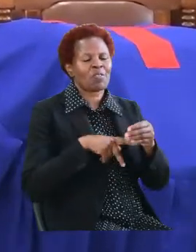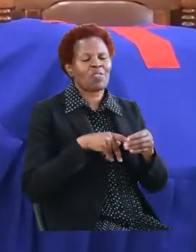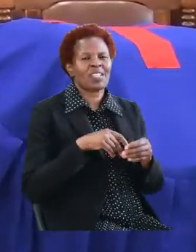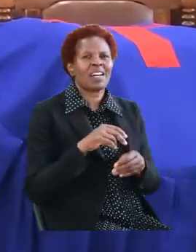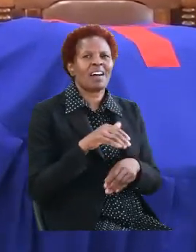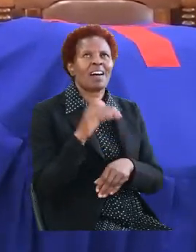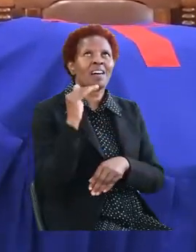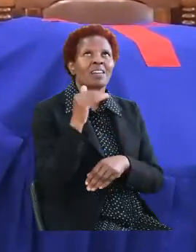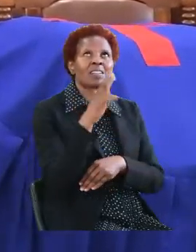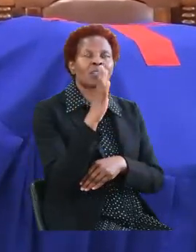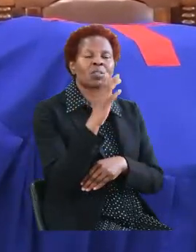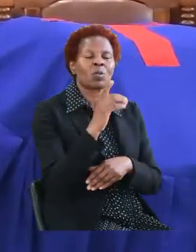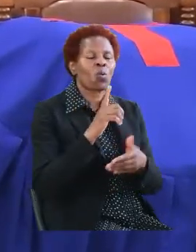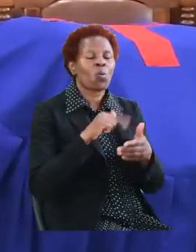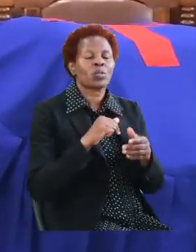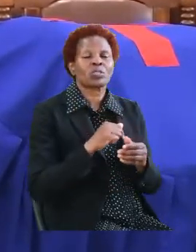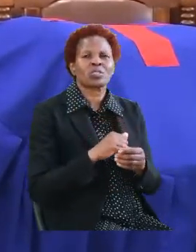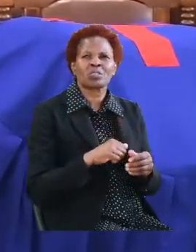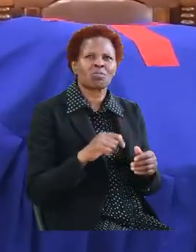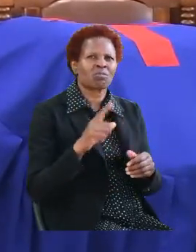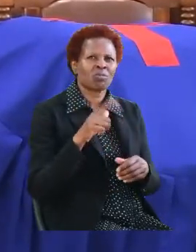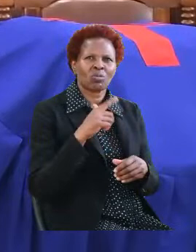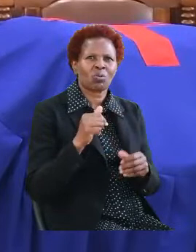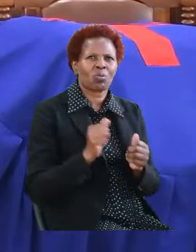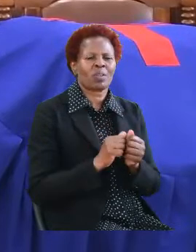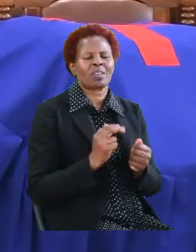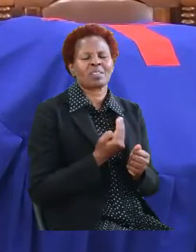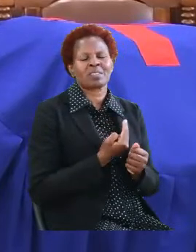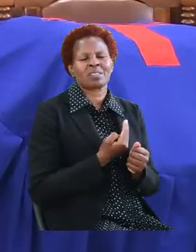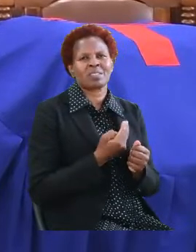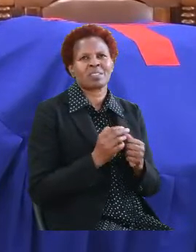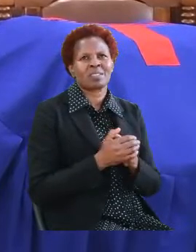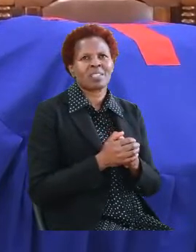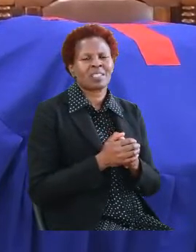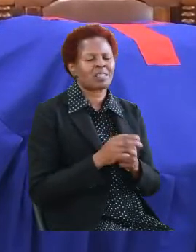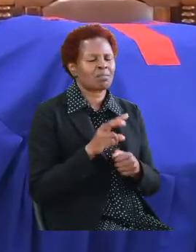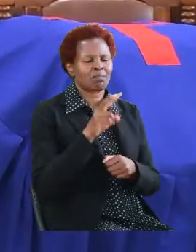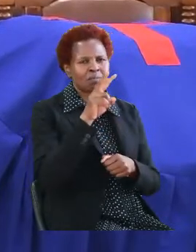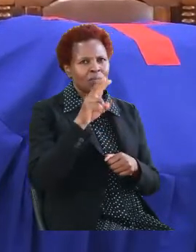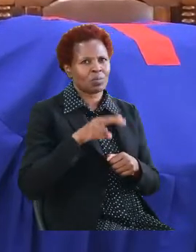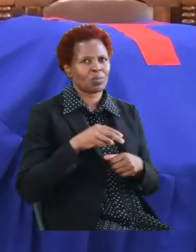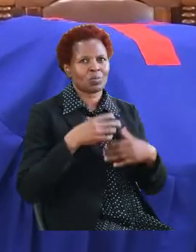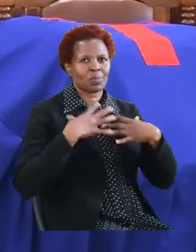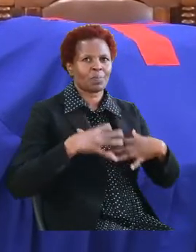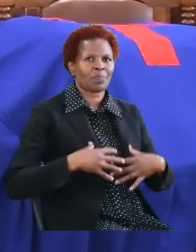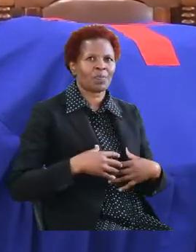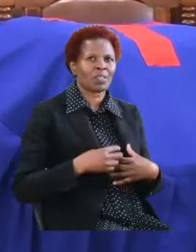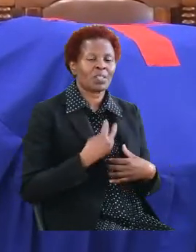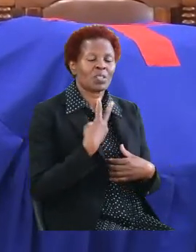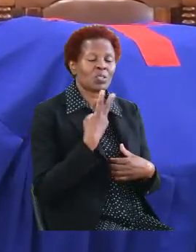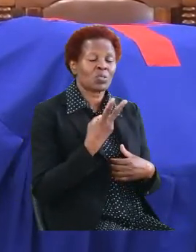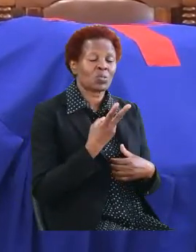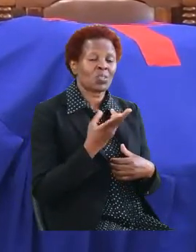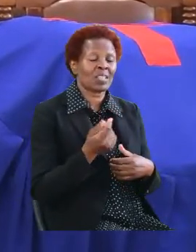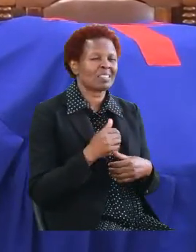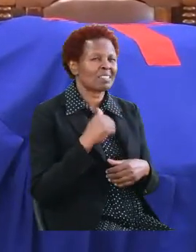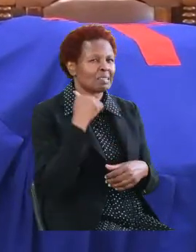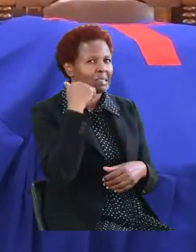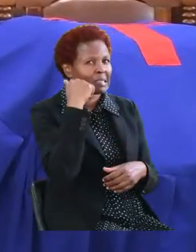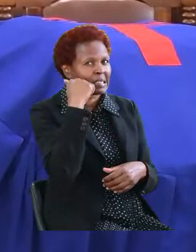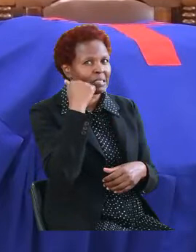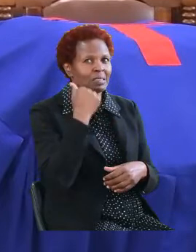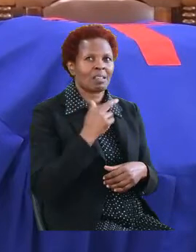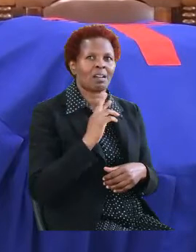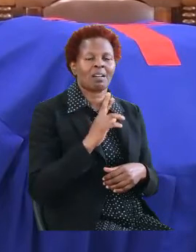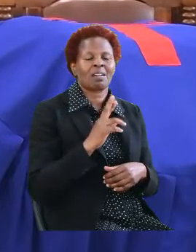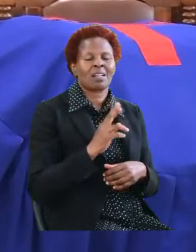wrong with us? Jeremiah looked at his people and saw they were even sick